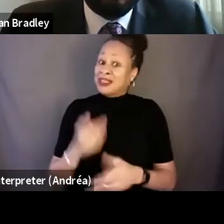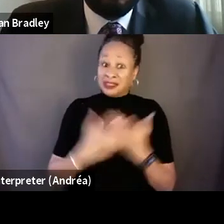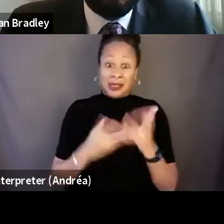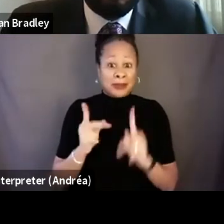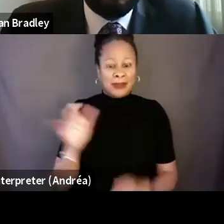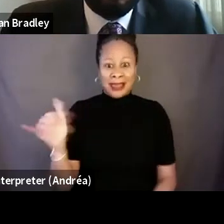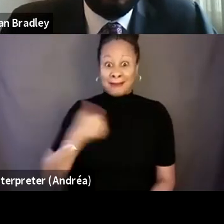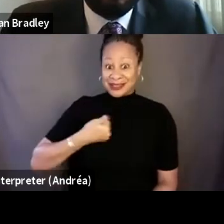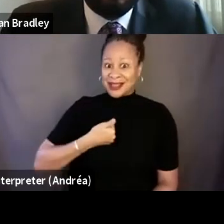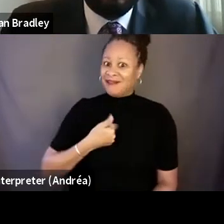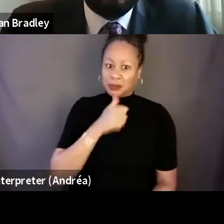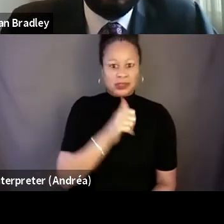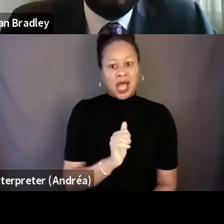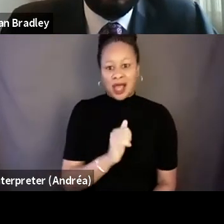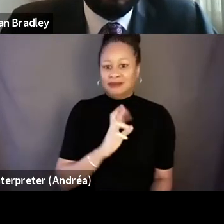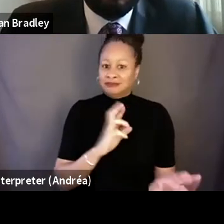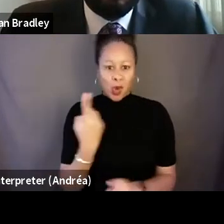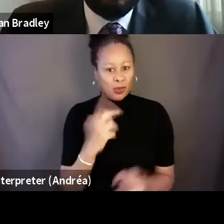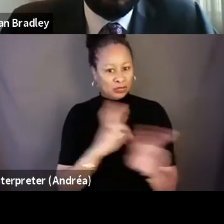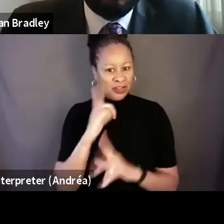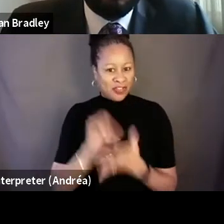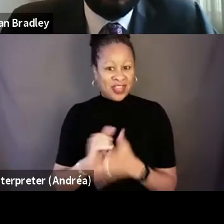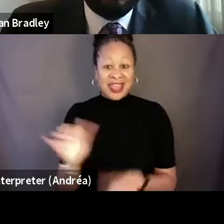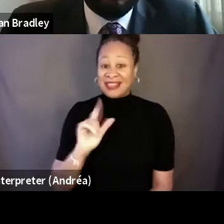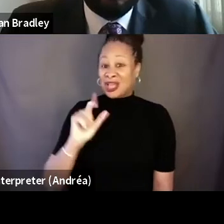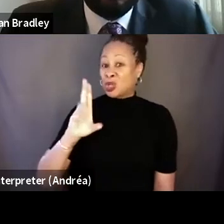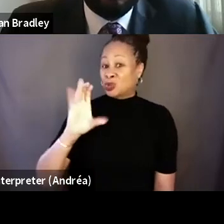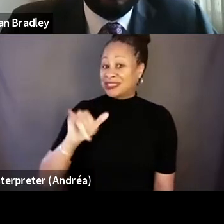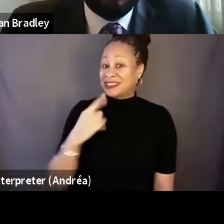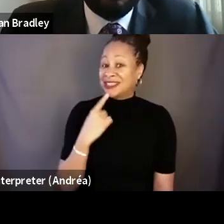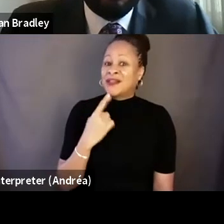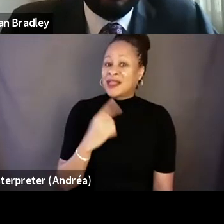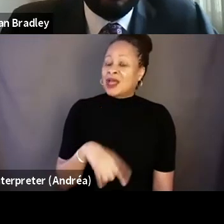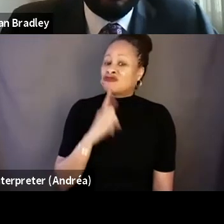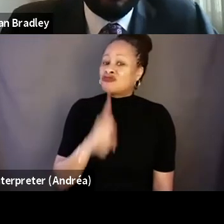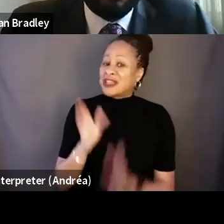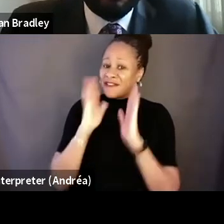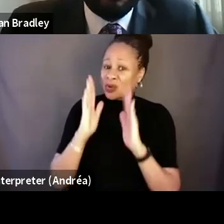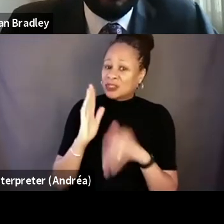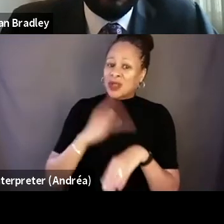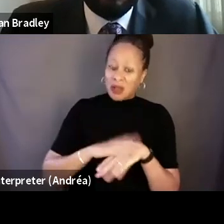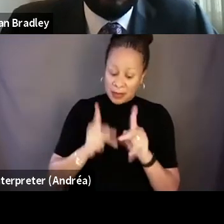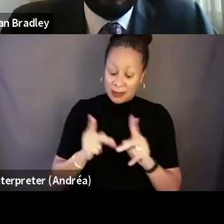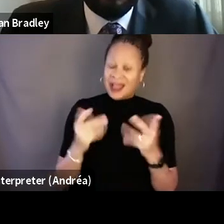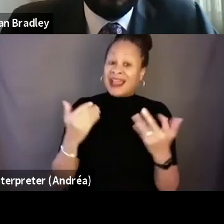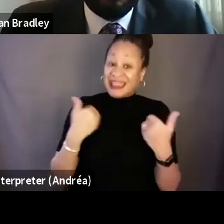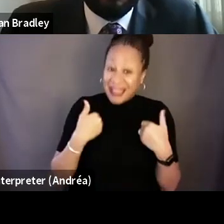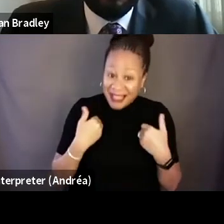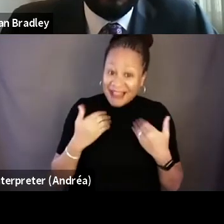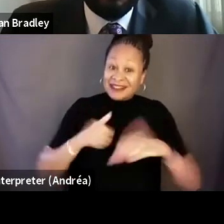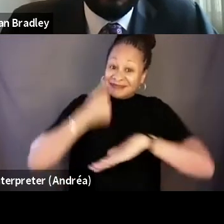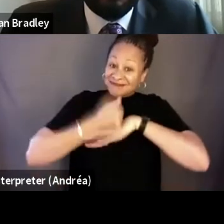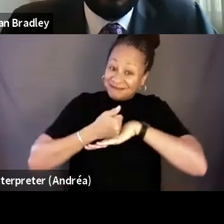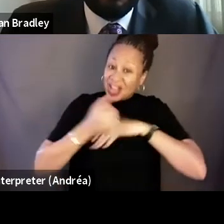might not want to do that in your newsroom. So like Lucy said, I think I would really focus on going to people you already have an established relationship